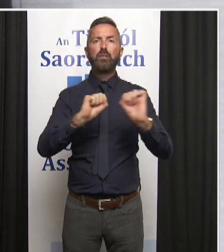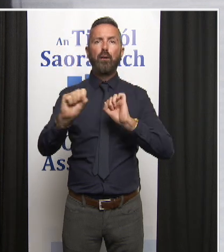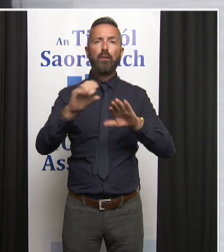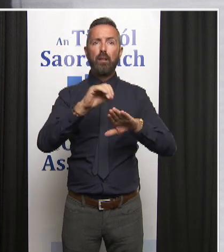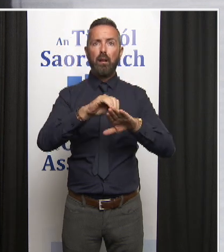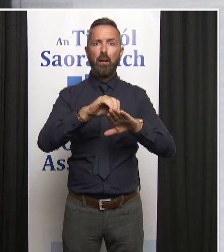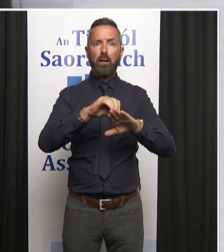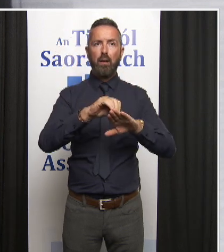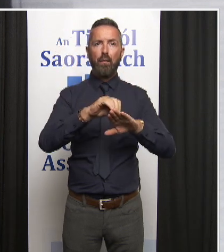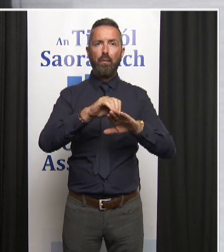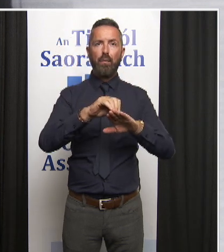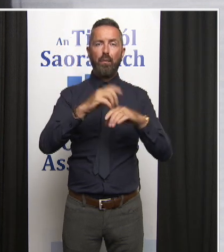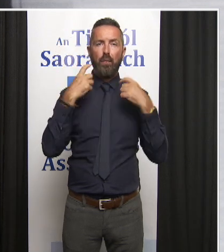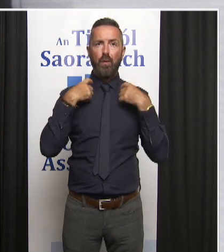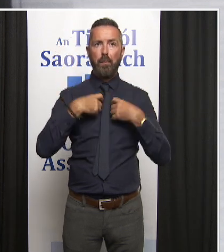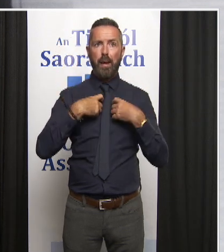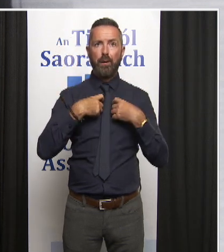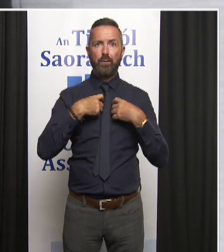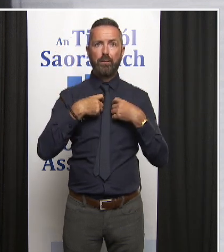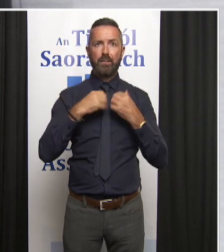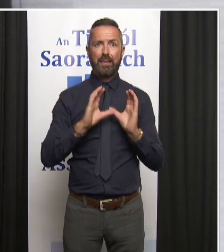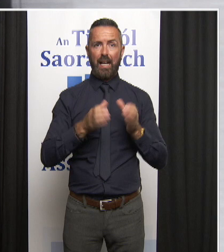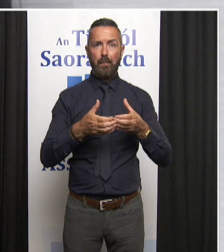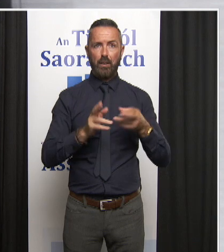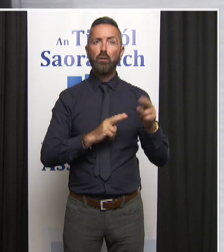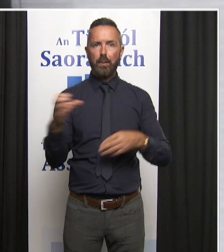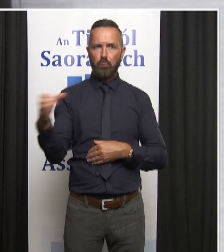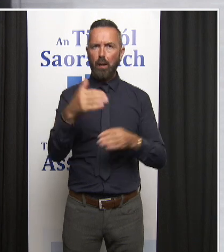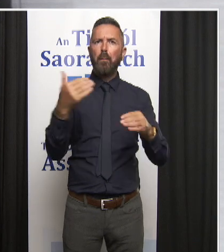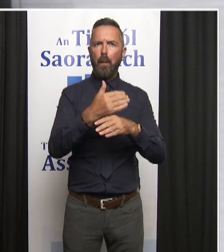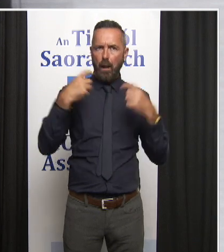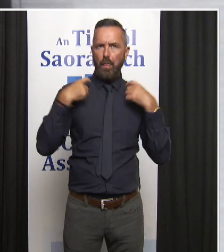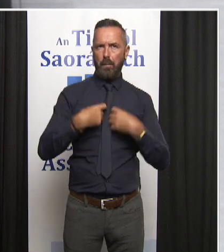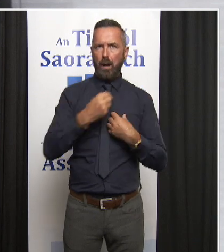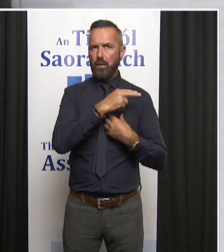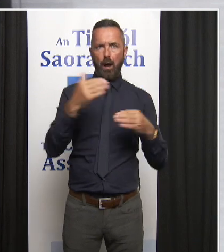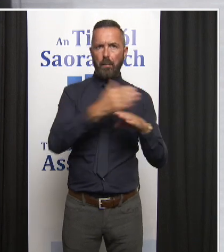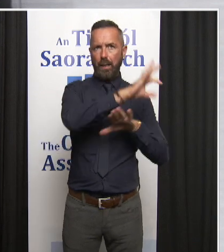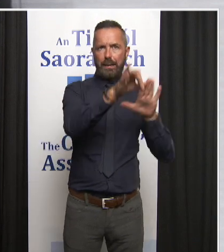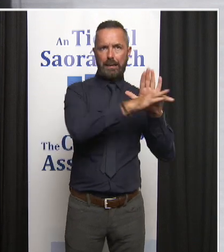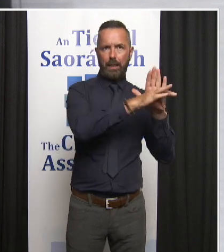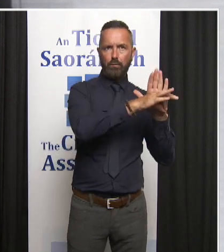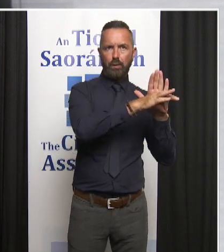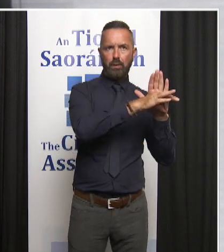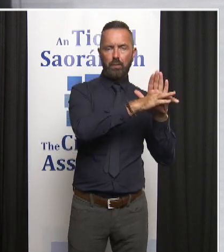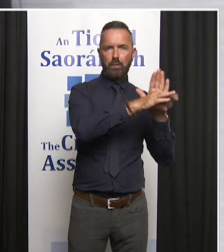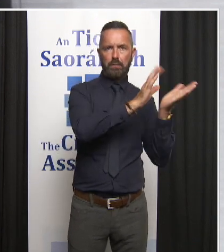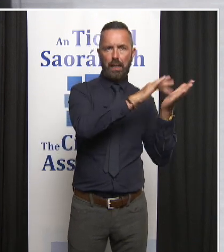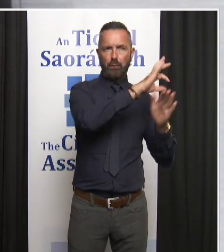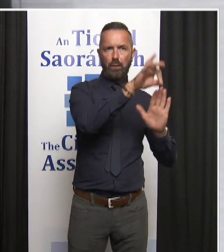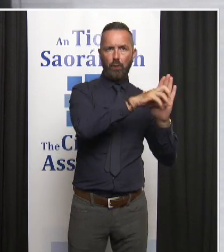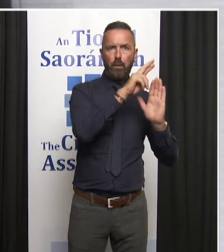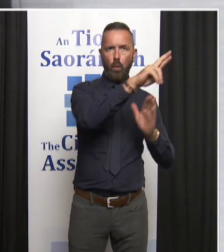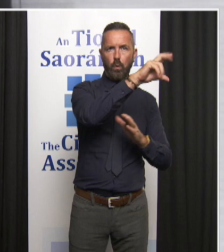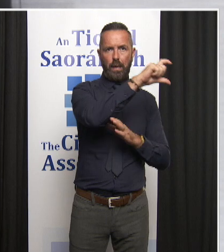office, that should be someone appointed directly by the mayor, not somebody that's appointed by central government or within the council itself, that the